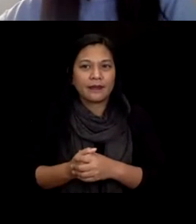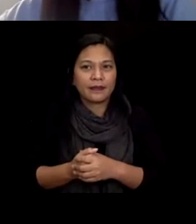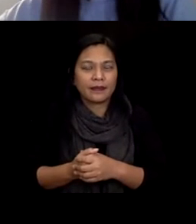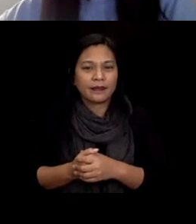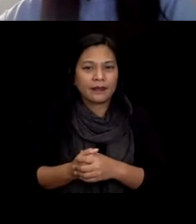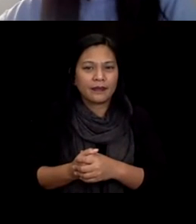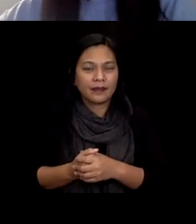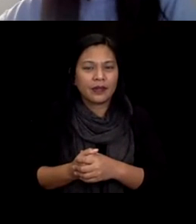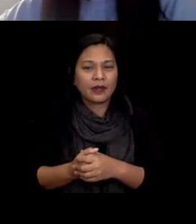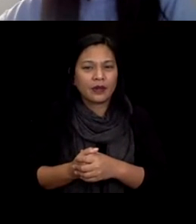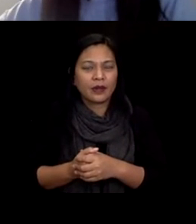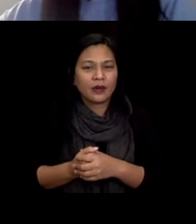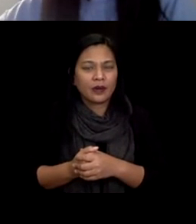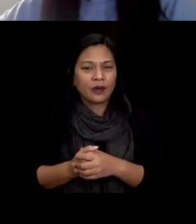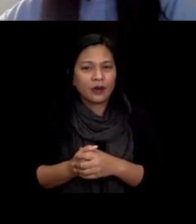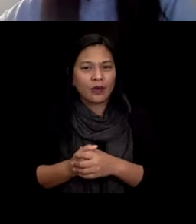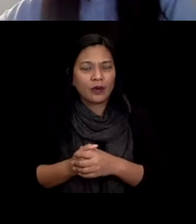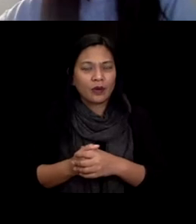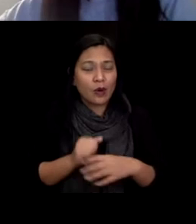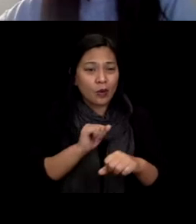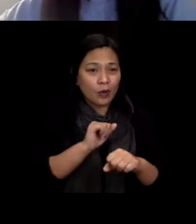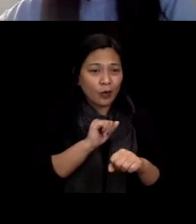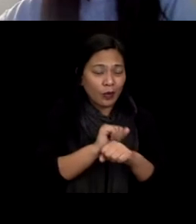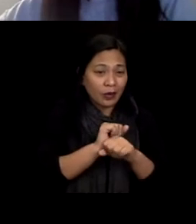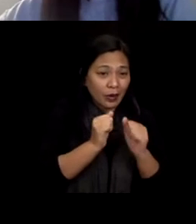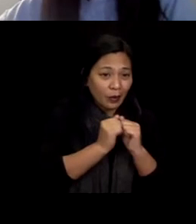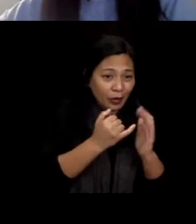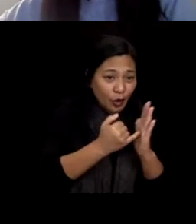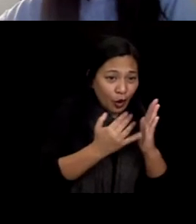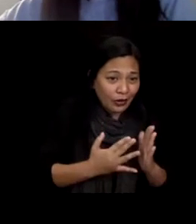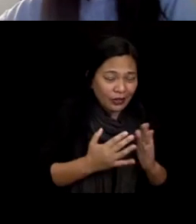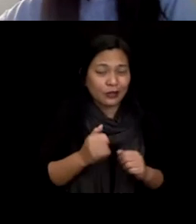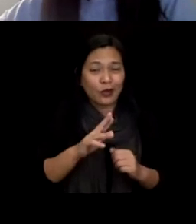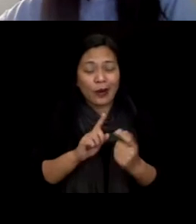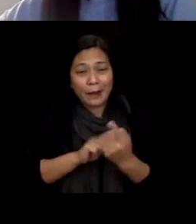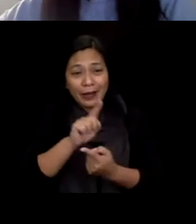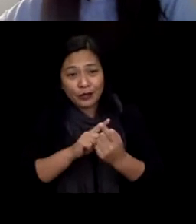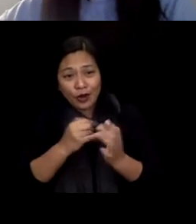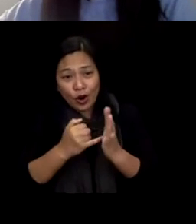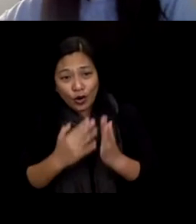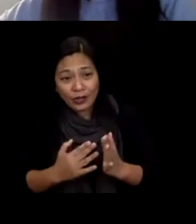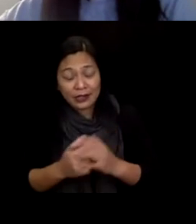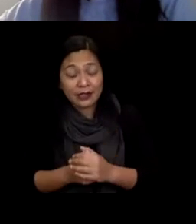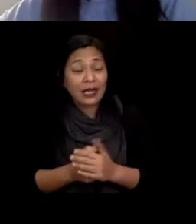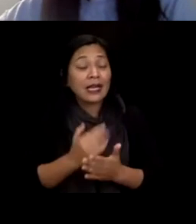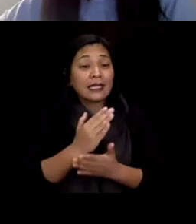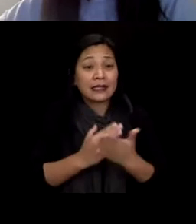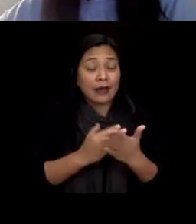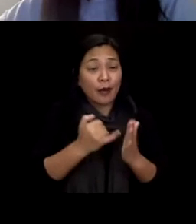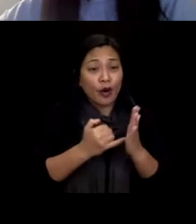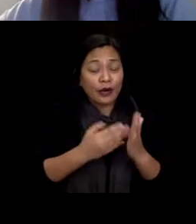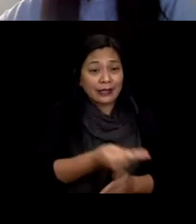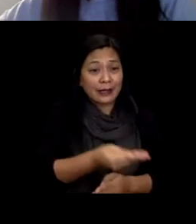really working with and or hopefully mentoring artists, even if artists who submit or pre-submission, but also